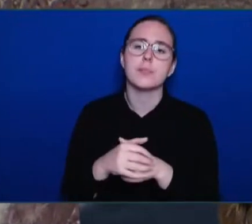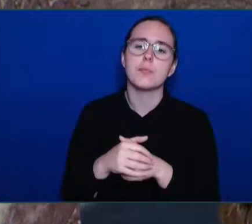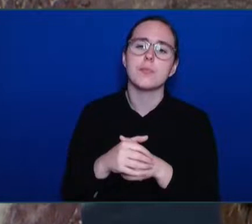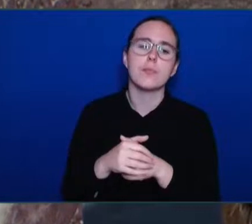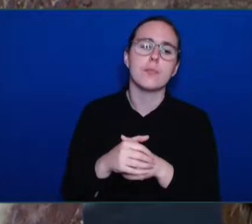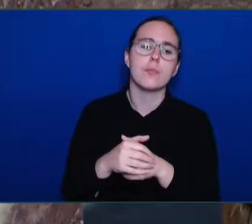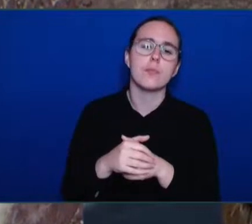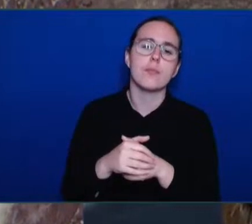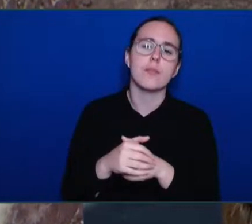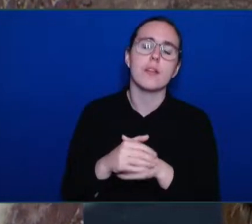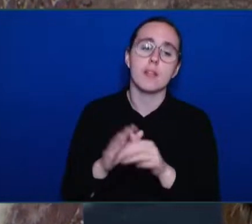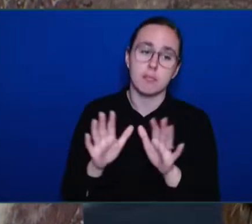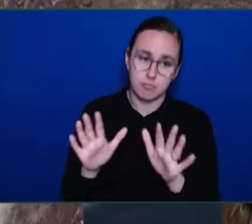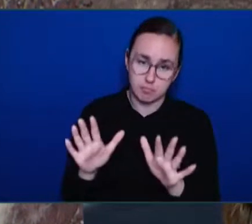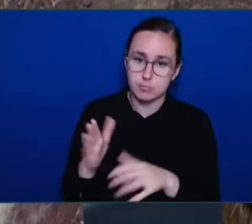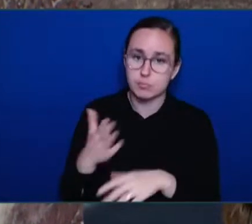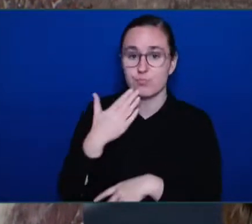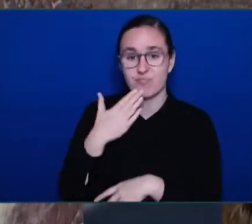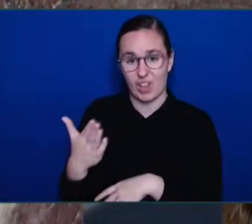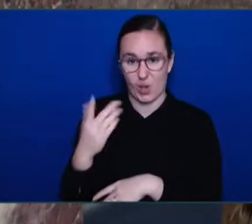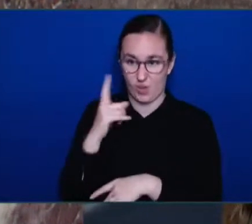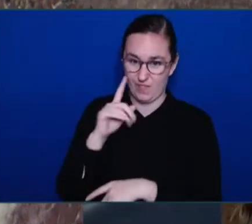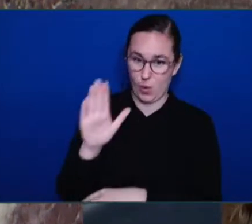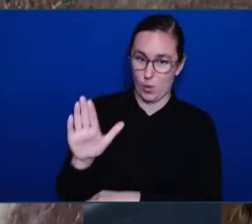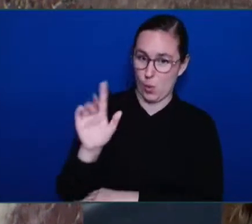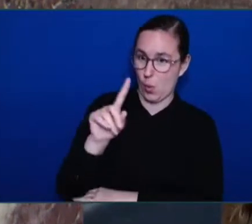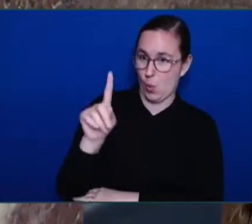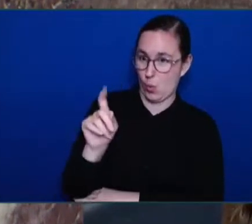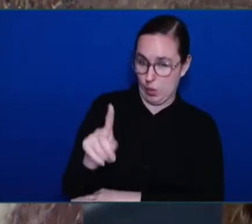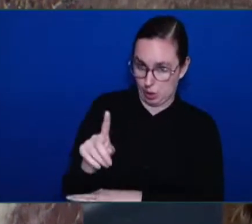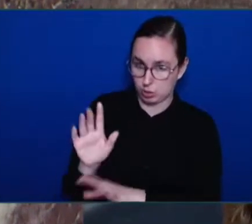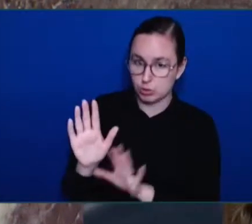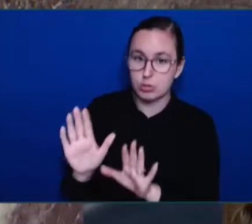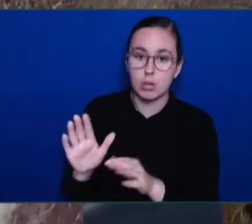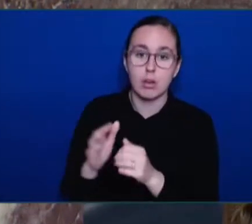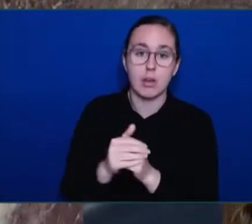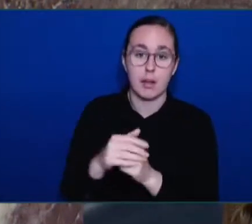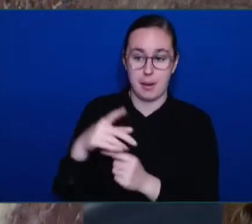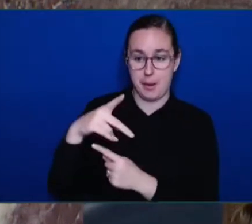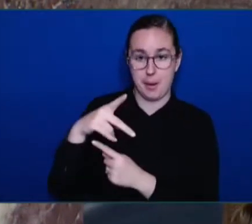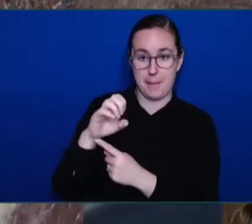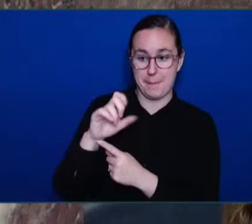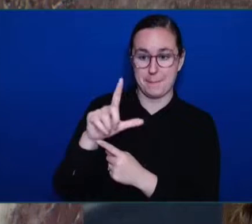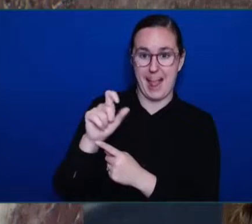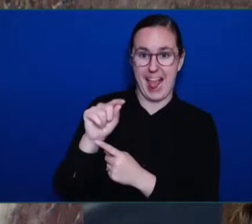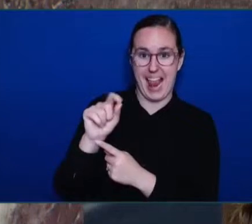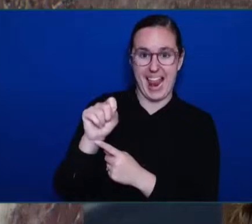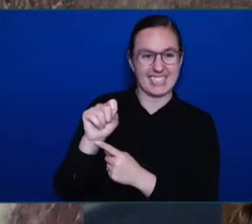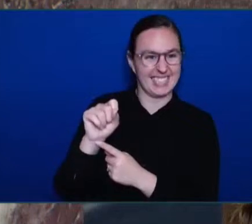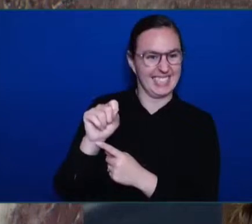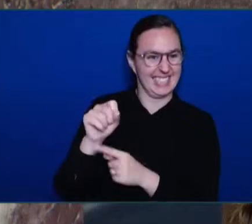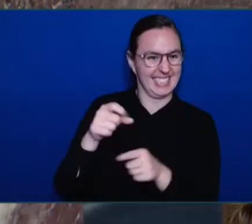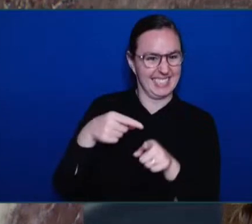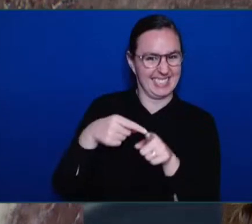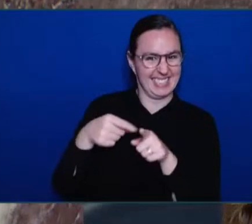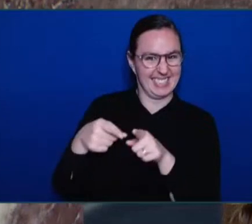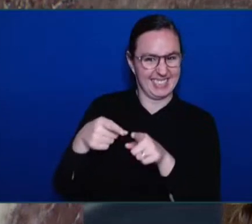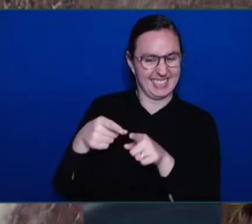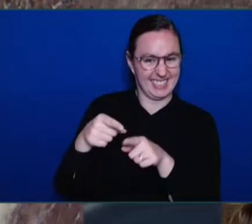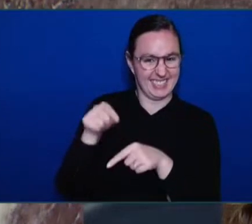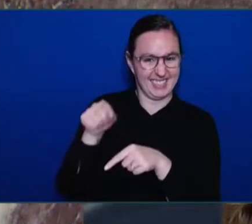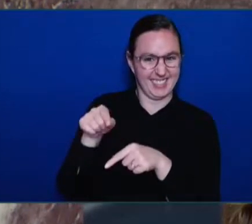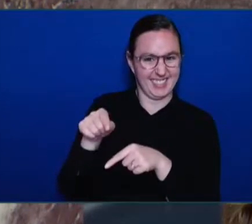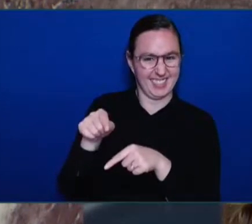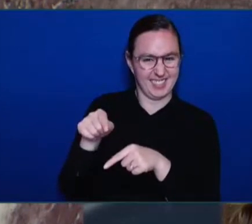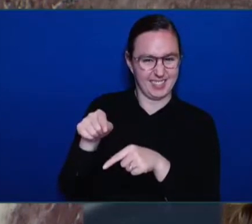think pellets, they are a low-value product in our industry, and I know that people are saying that pellets are